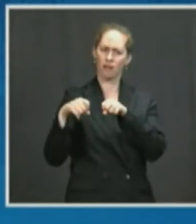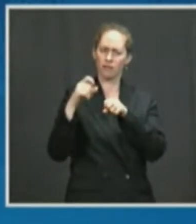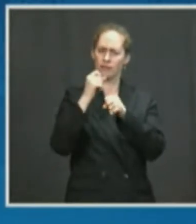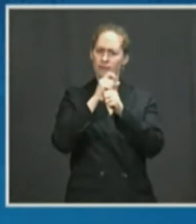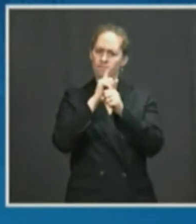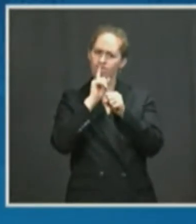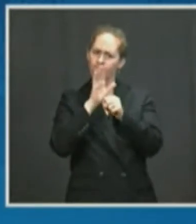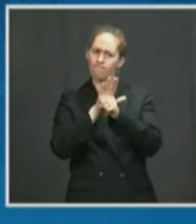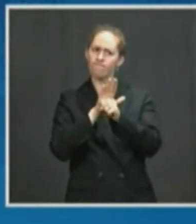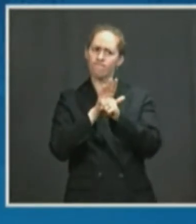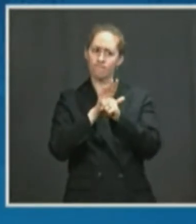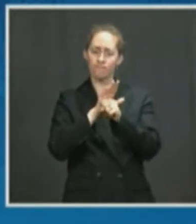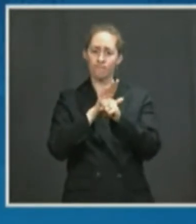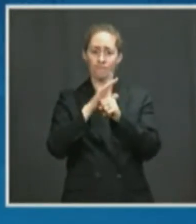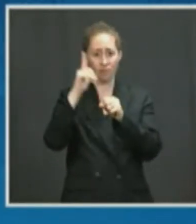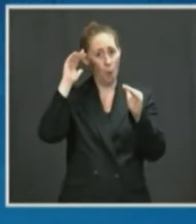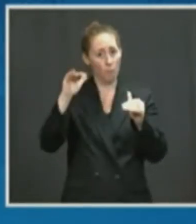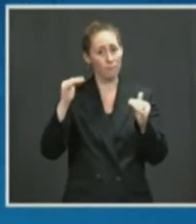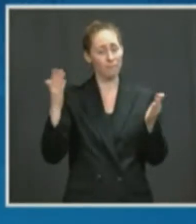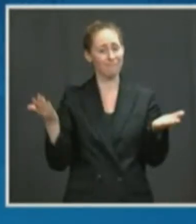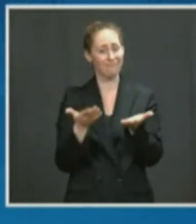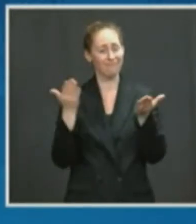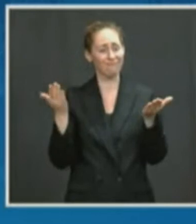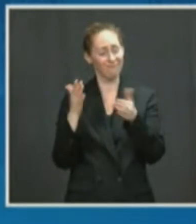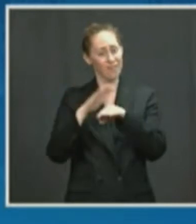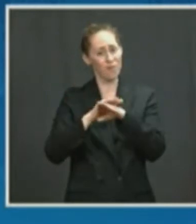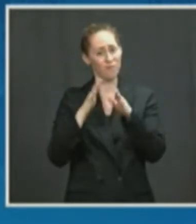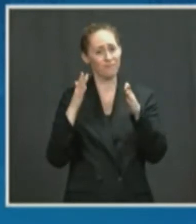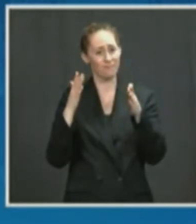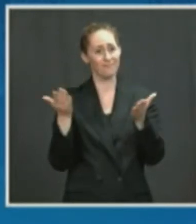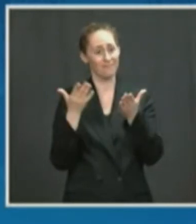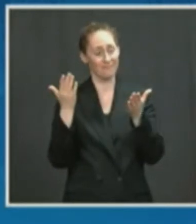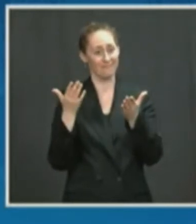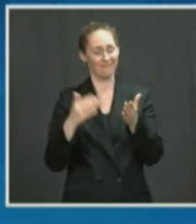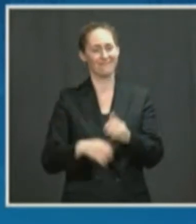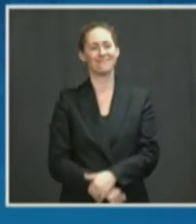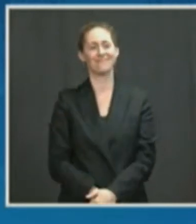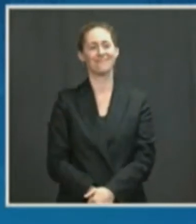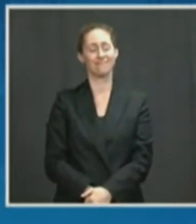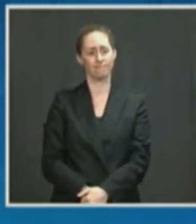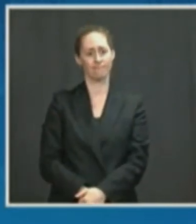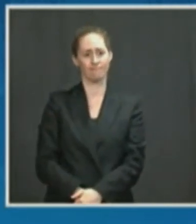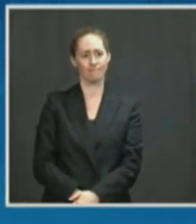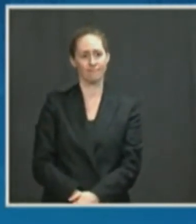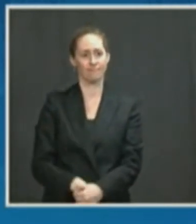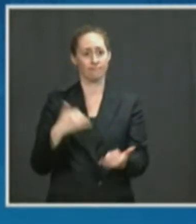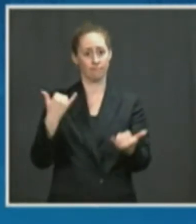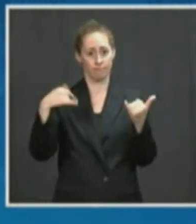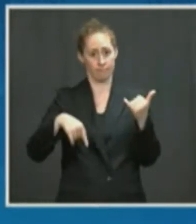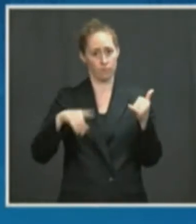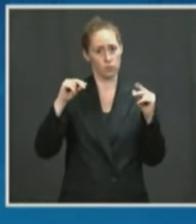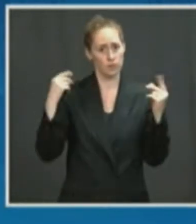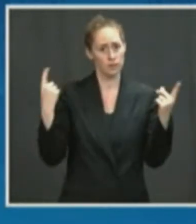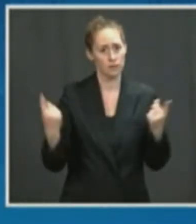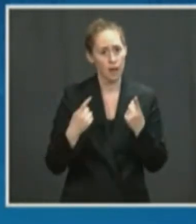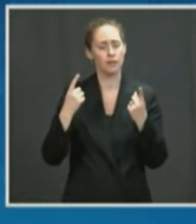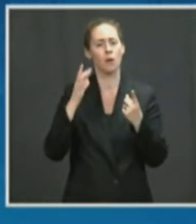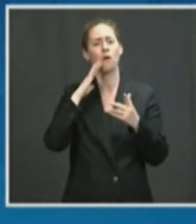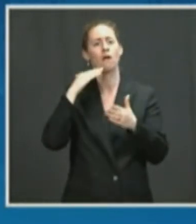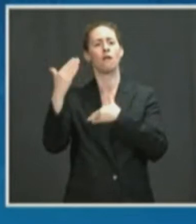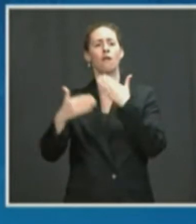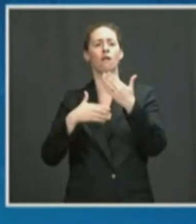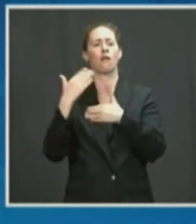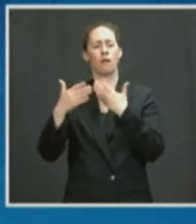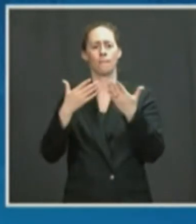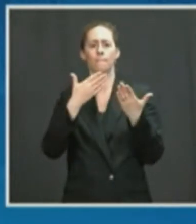way. And I believe the actions we take together will improve the lives of Guatemalans, and as I meet with